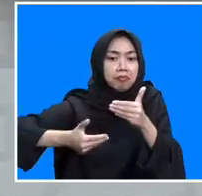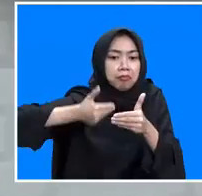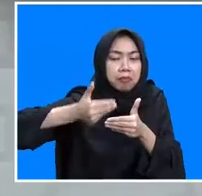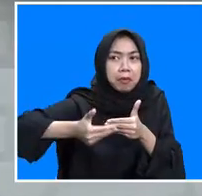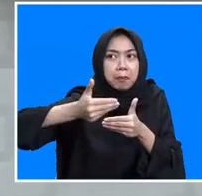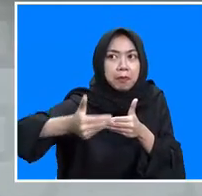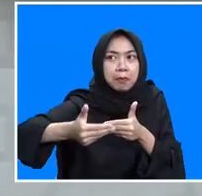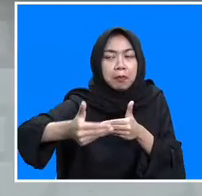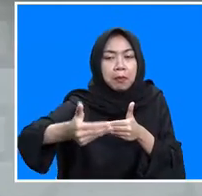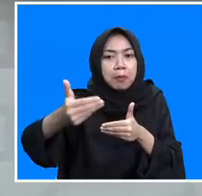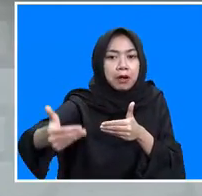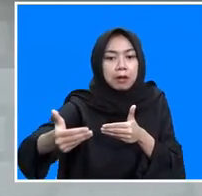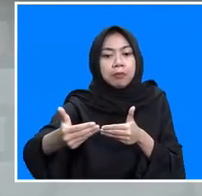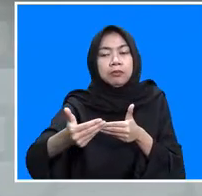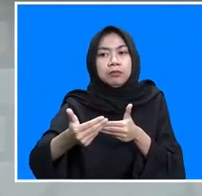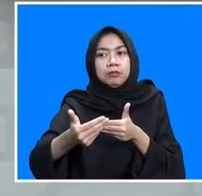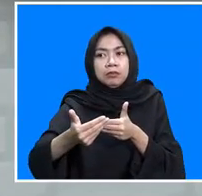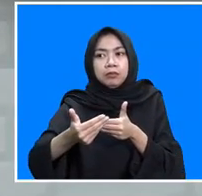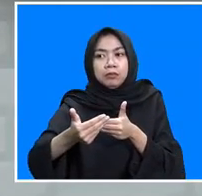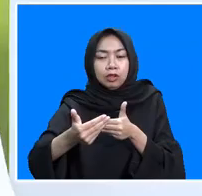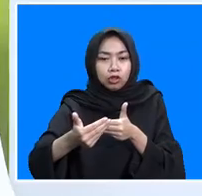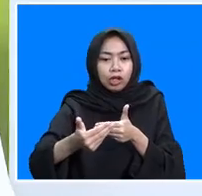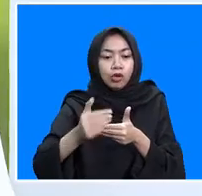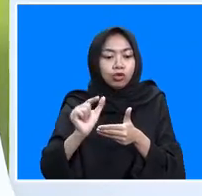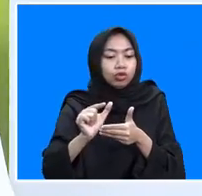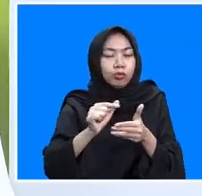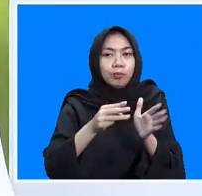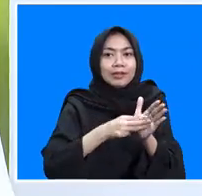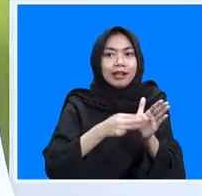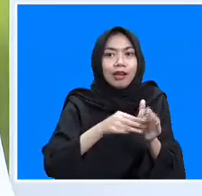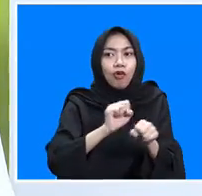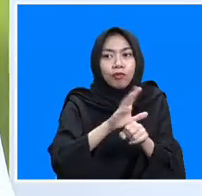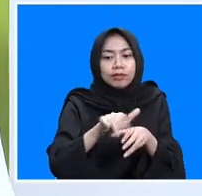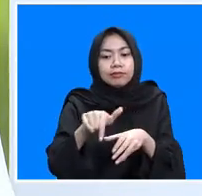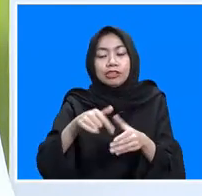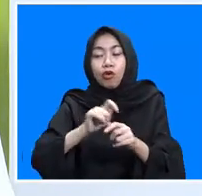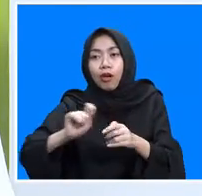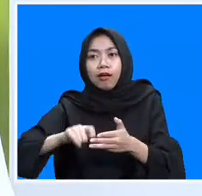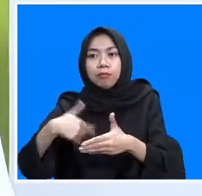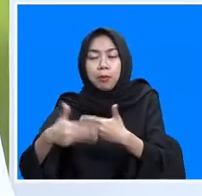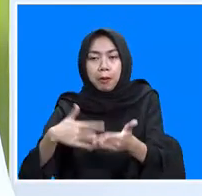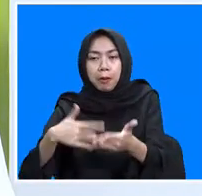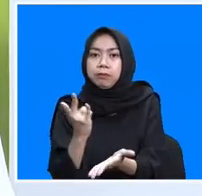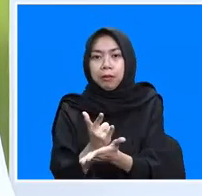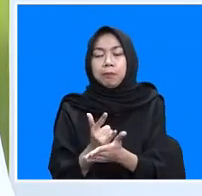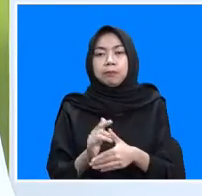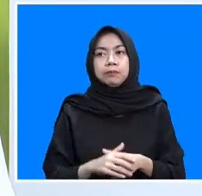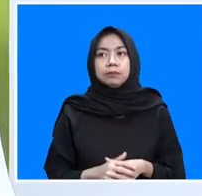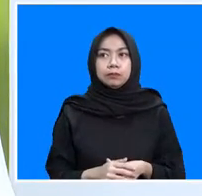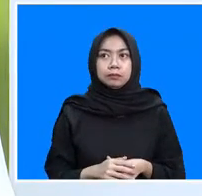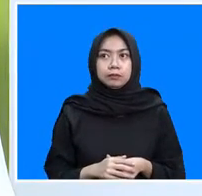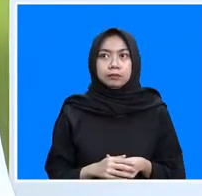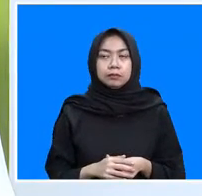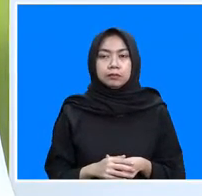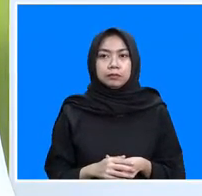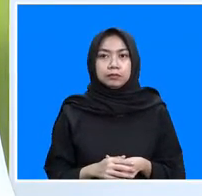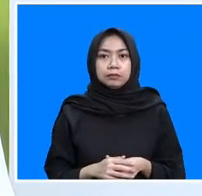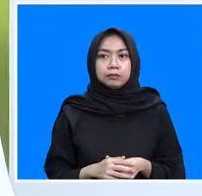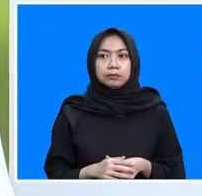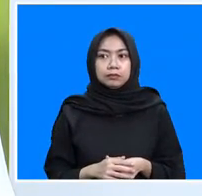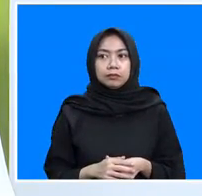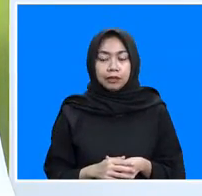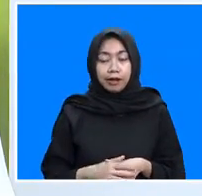comes to coming out of the COVID situation. The federal government provided additional